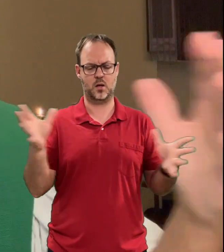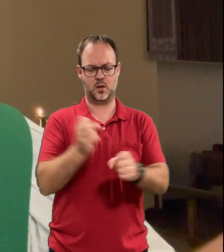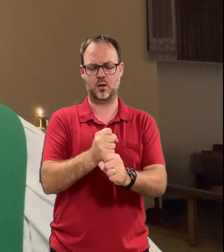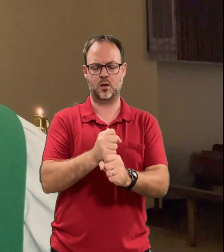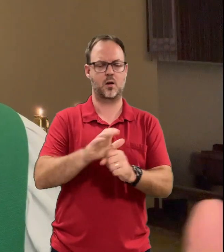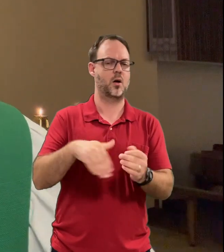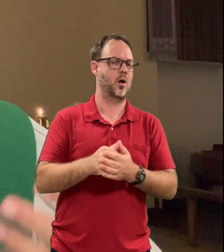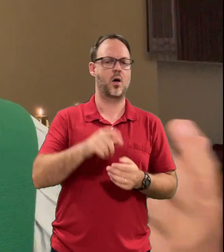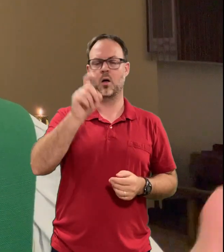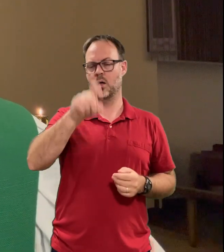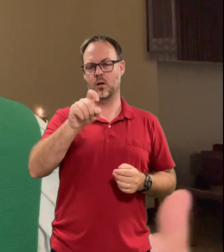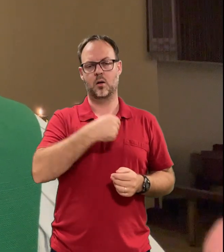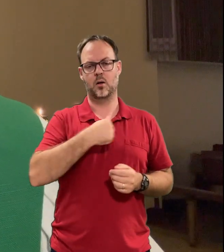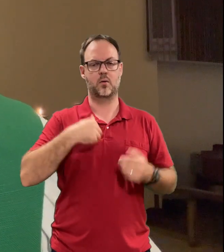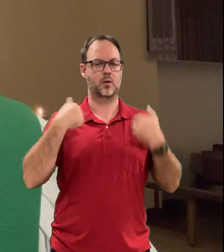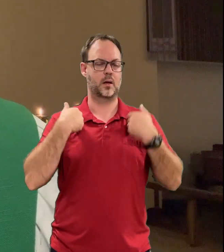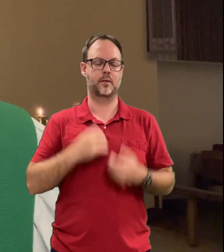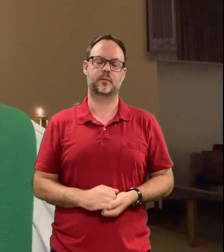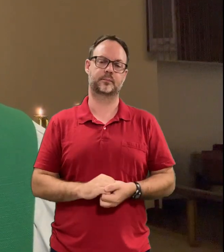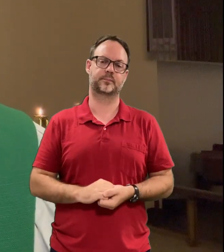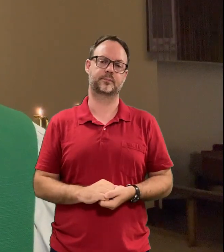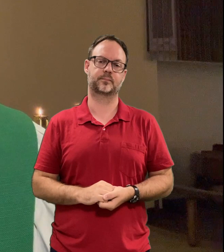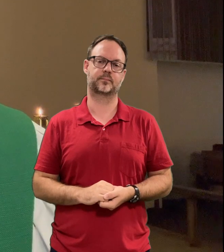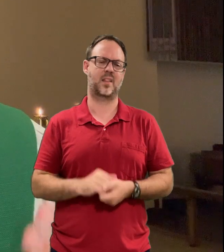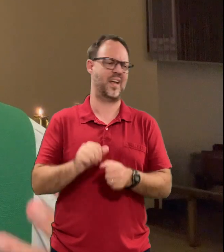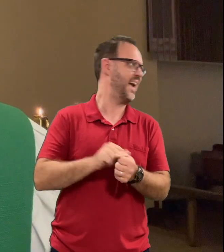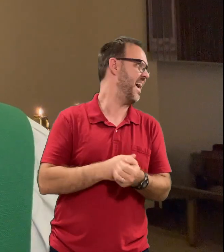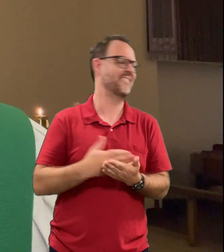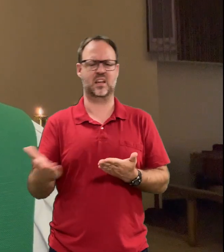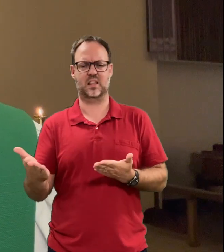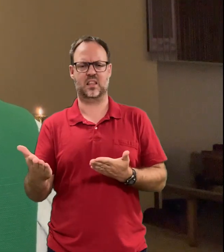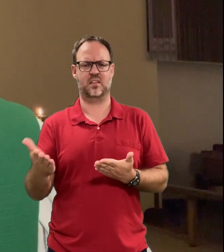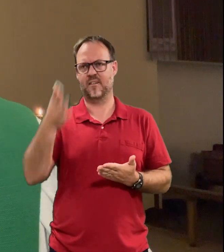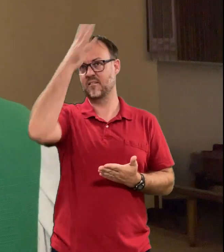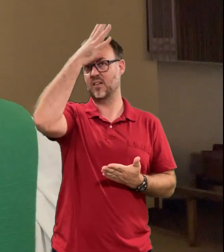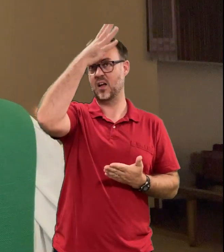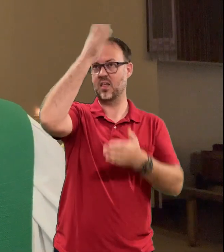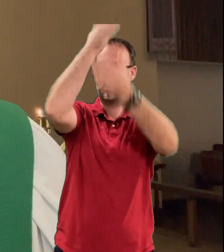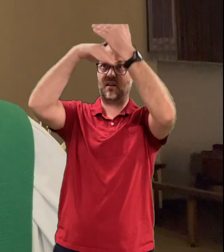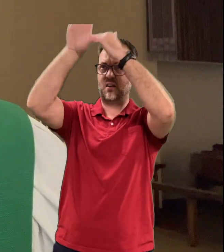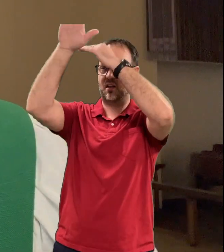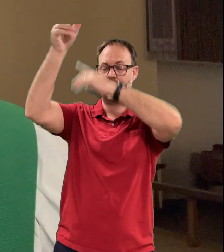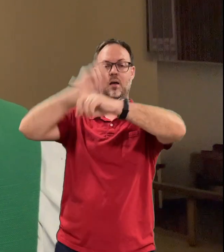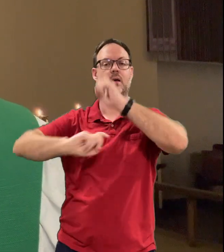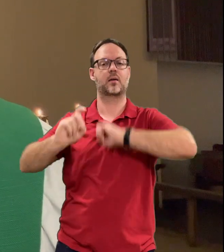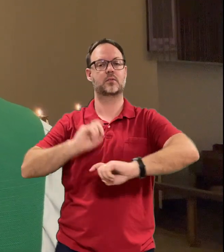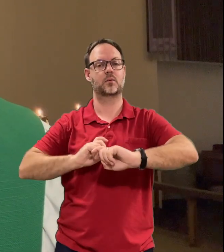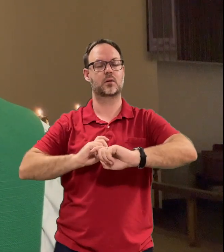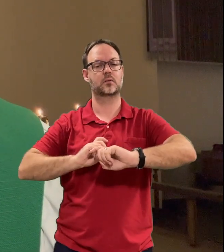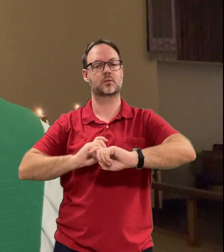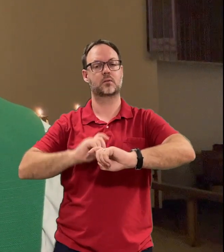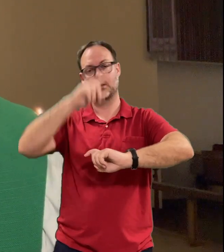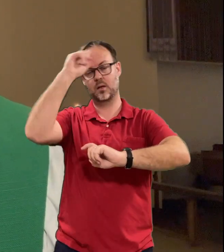to summarize all the needs that we have. It's everything that the Father in heaven gives to